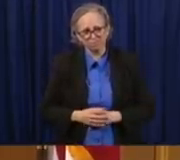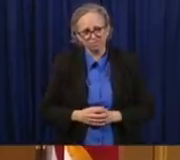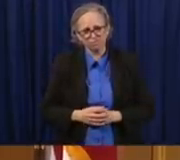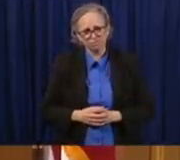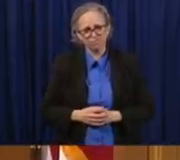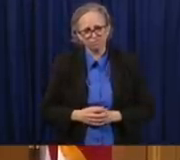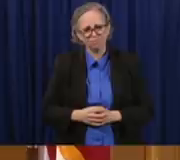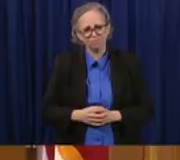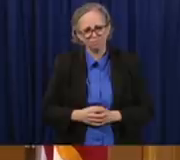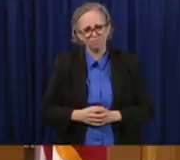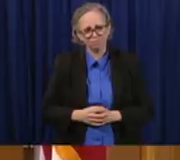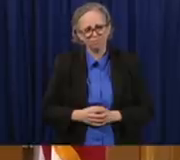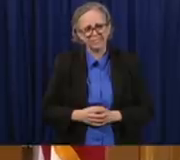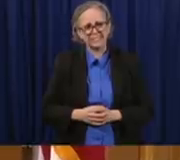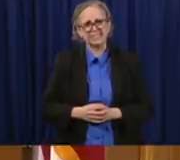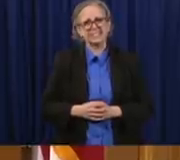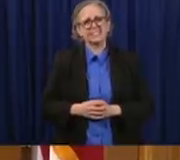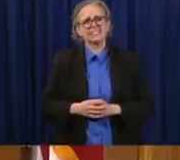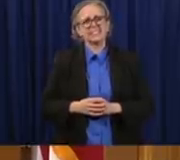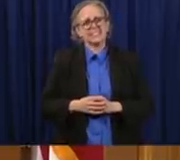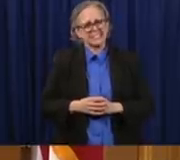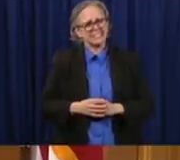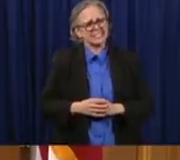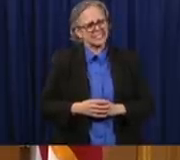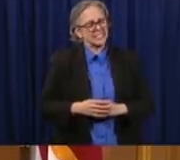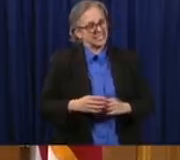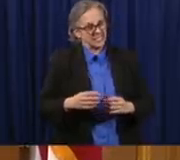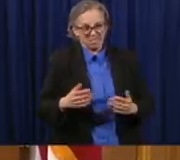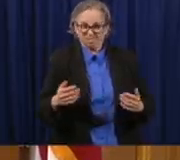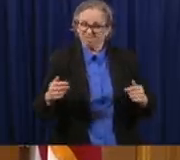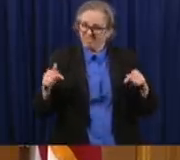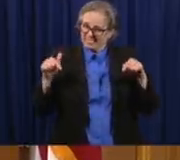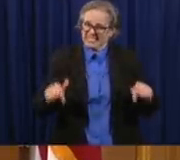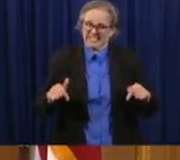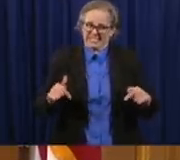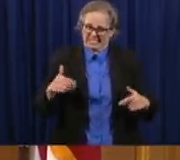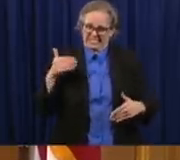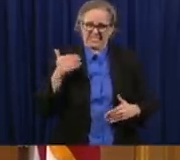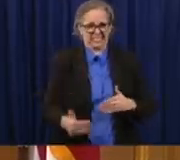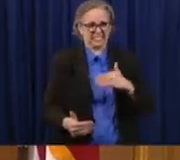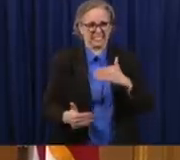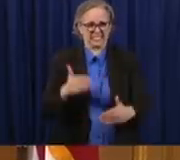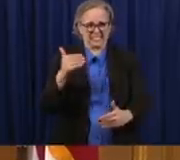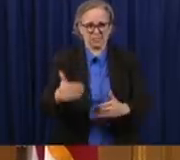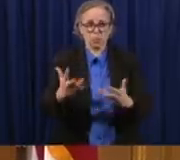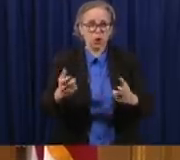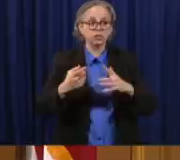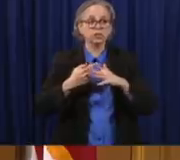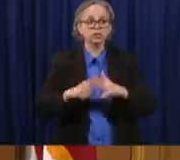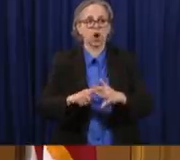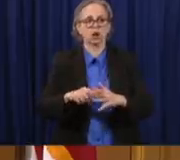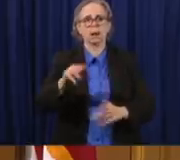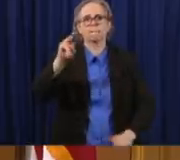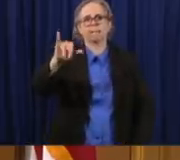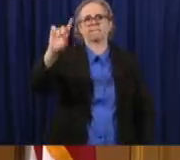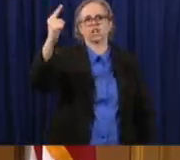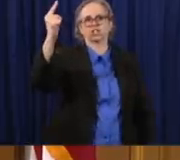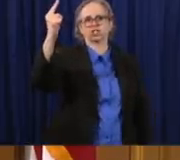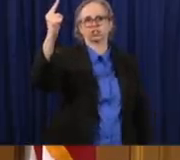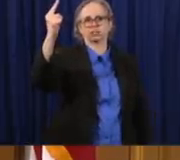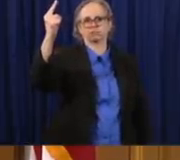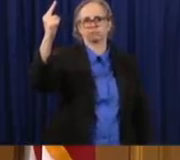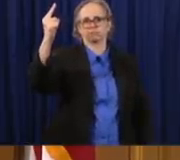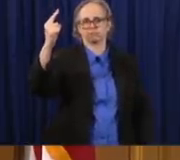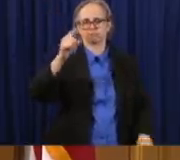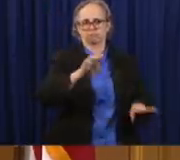We are looking to begin this process on May 1. We've got a lot more work to do